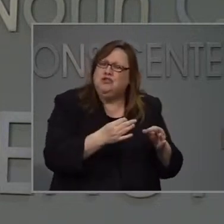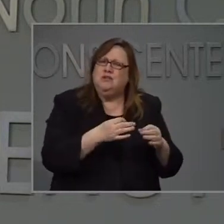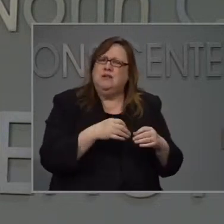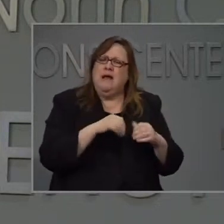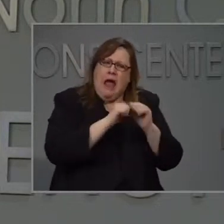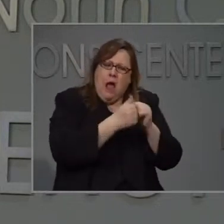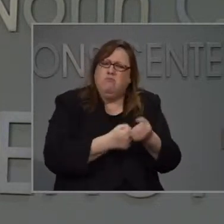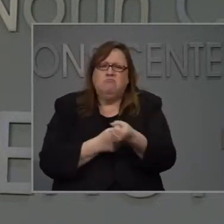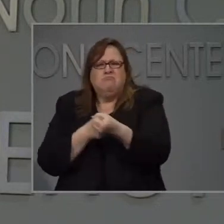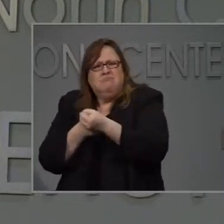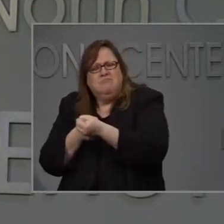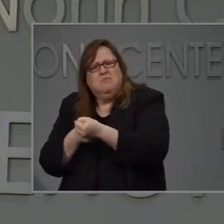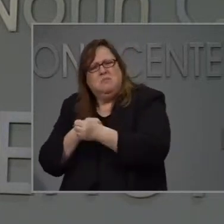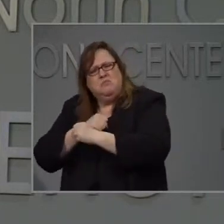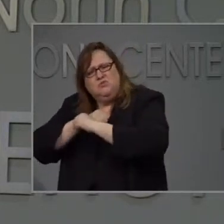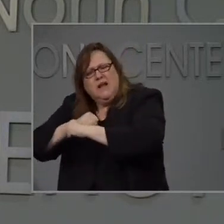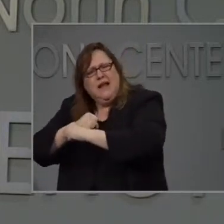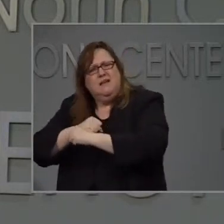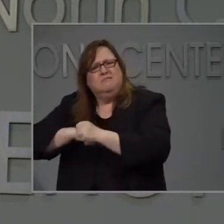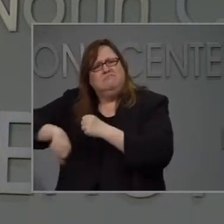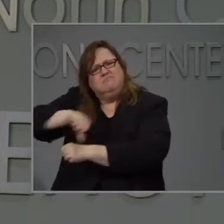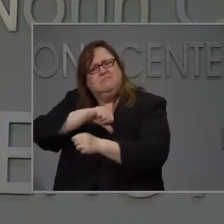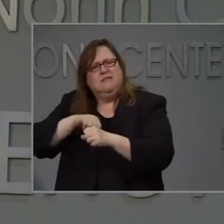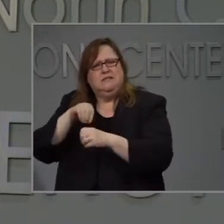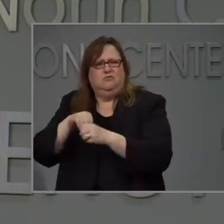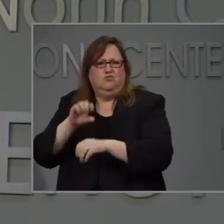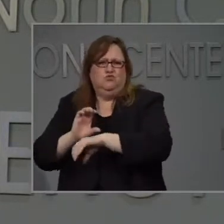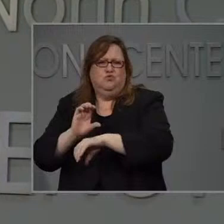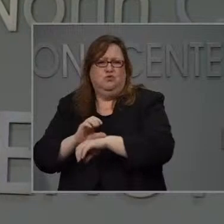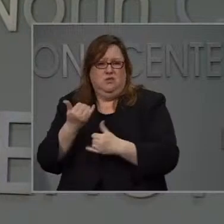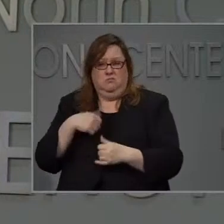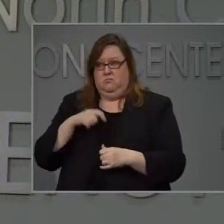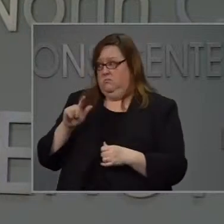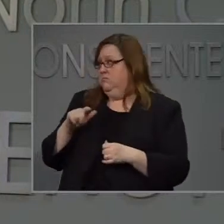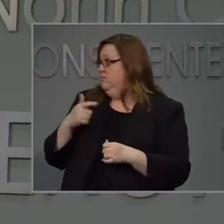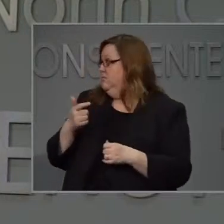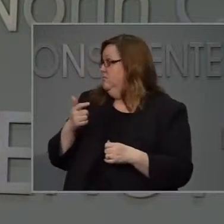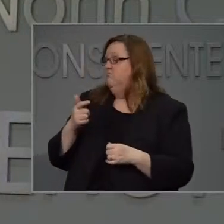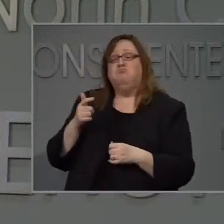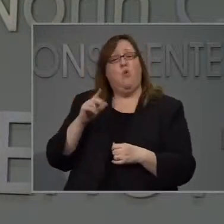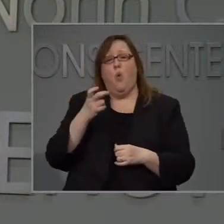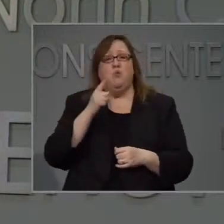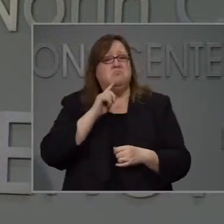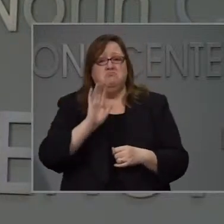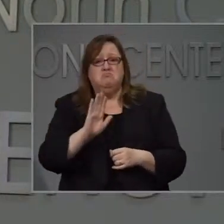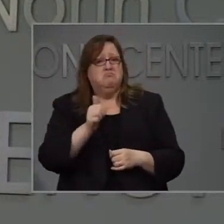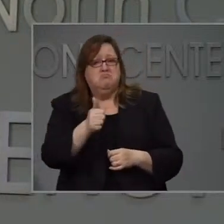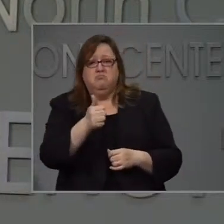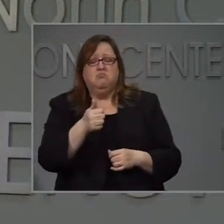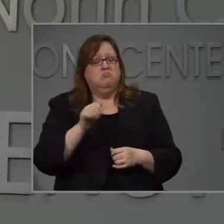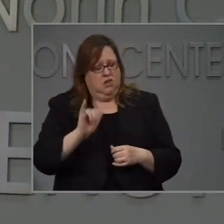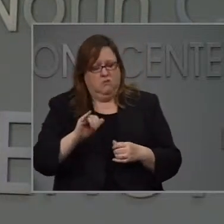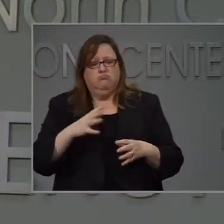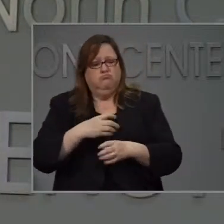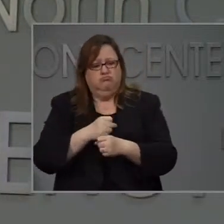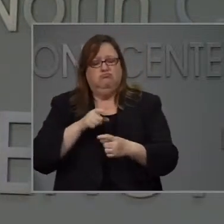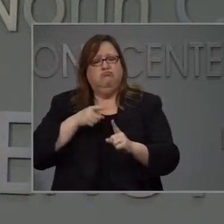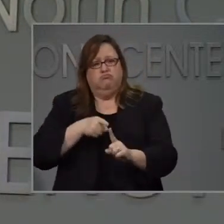after each other. And Dr. Cohen, if you wanted to add something to that, she's got that. Okay, thank you. Next question, please.